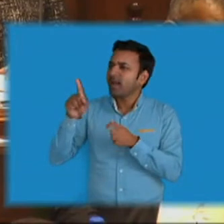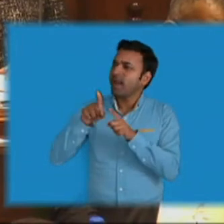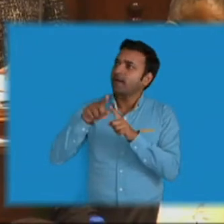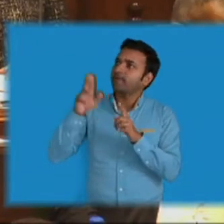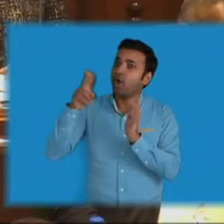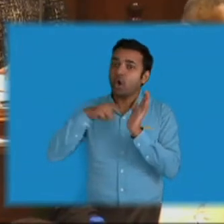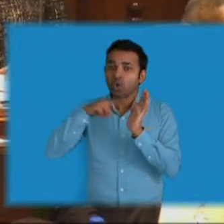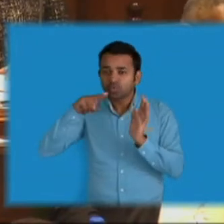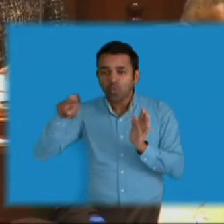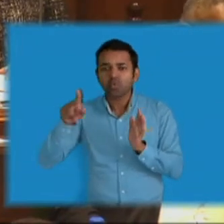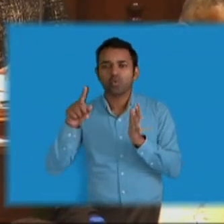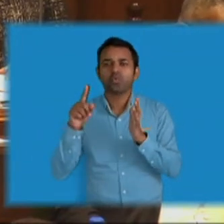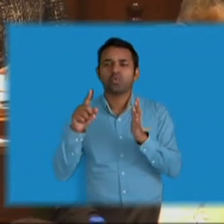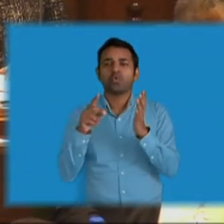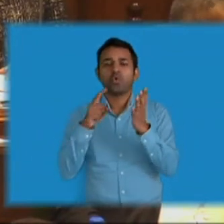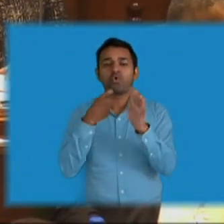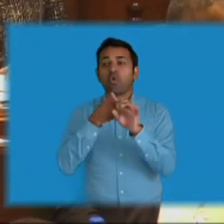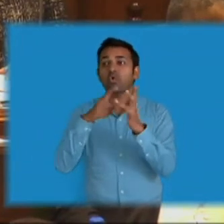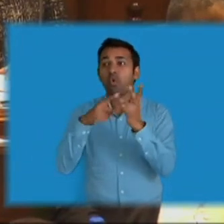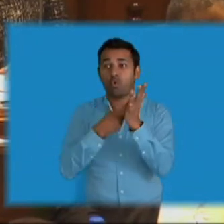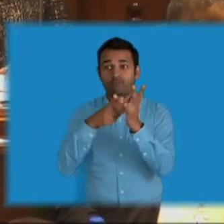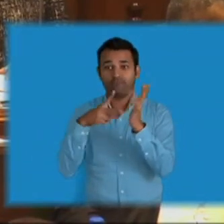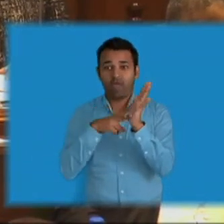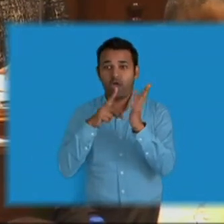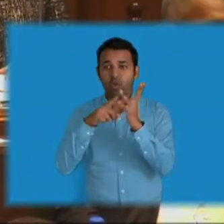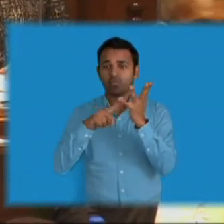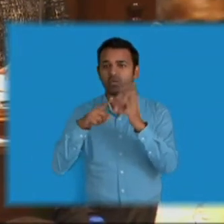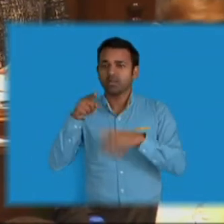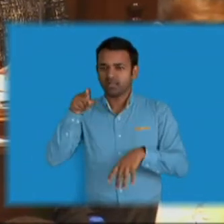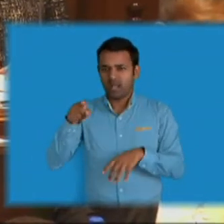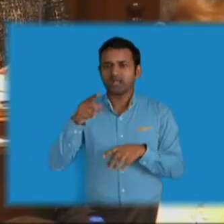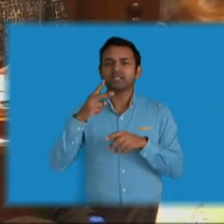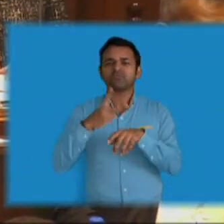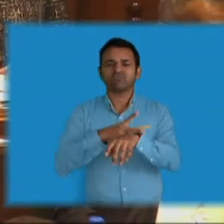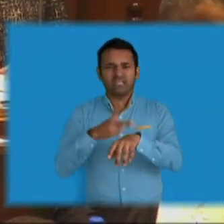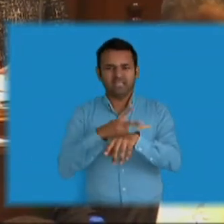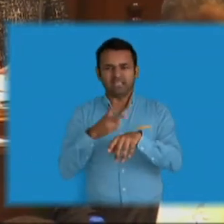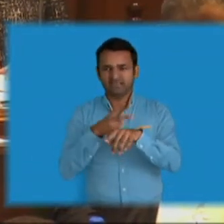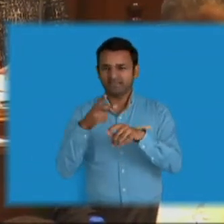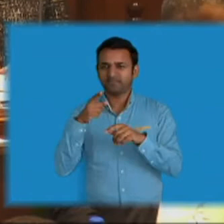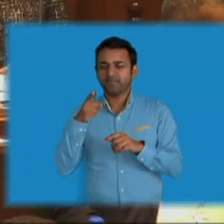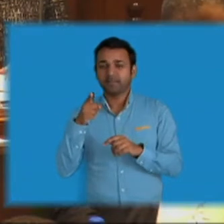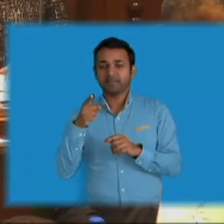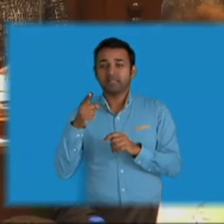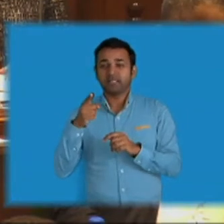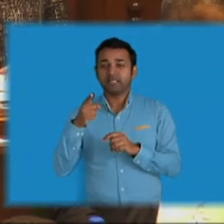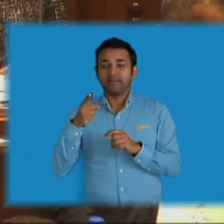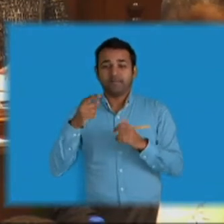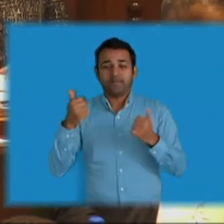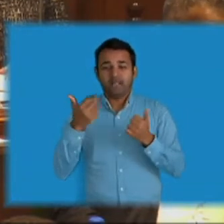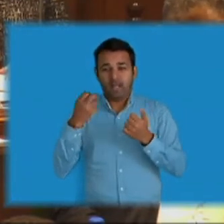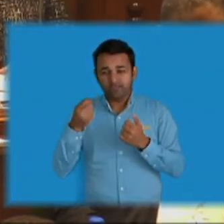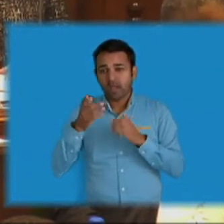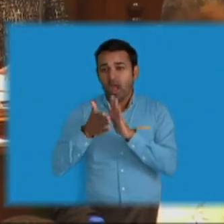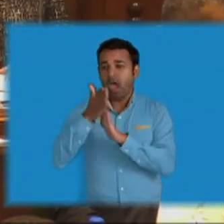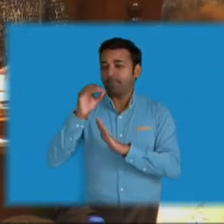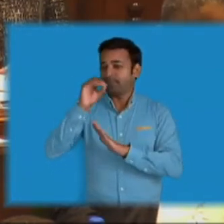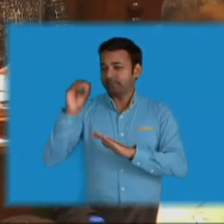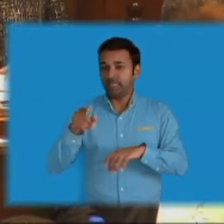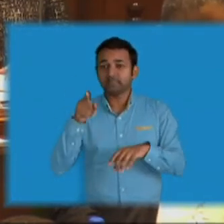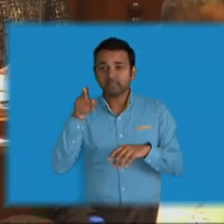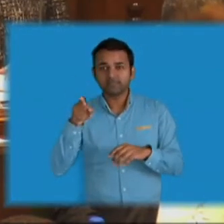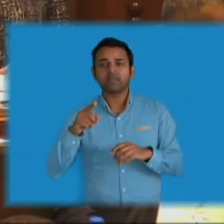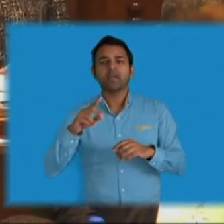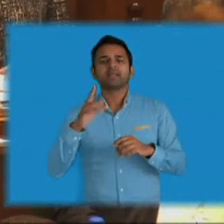corridor that looks convincingly green, but of considerably high percent of invasive tree species such